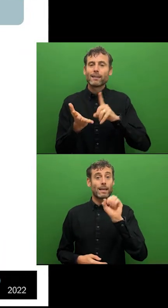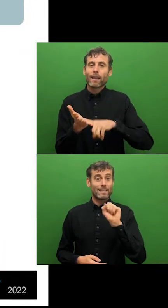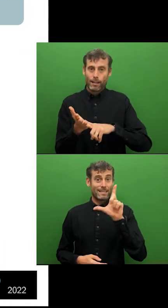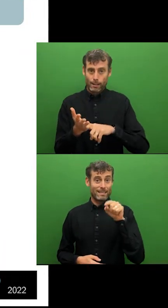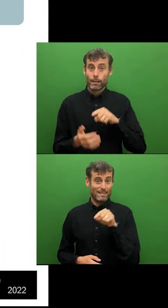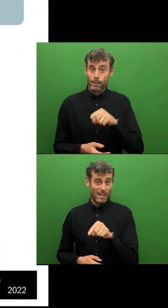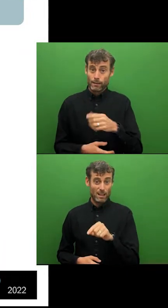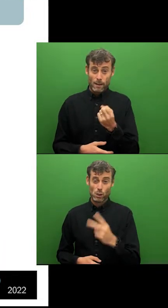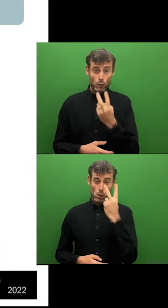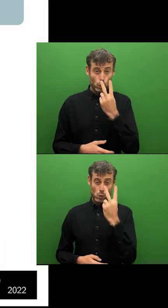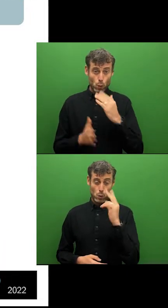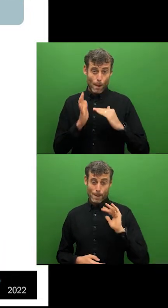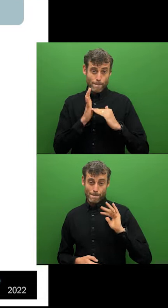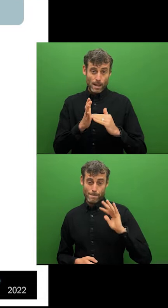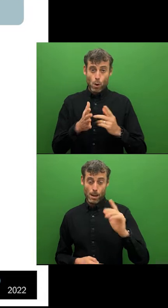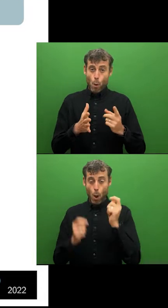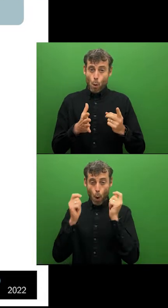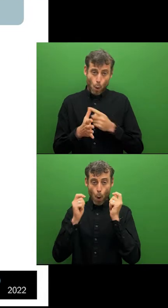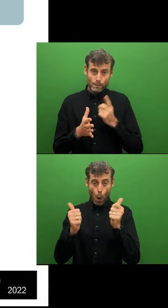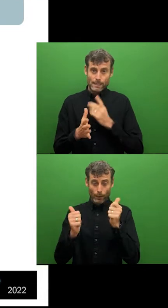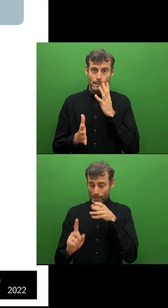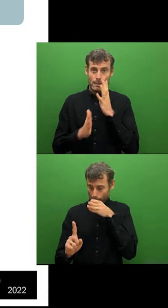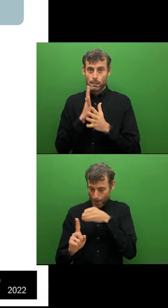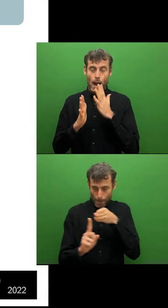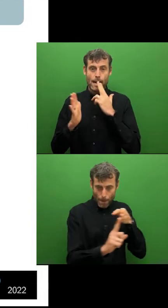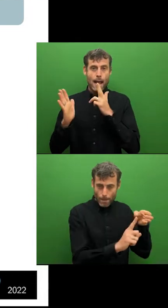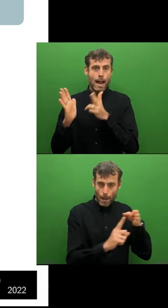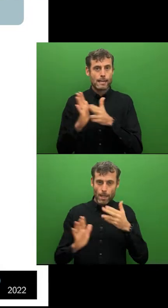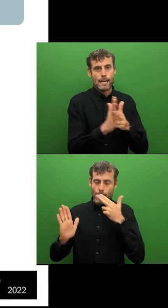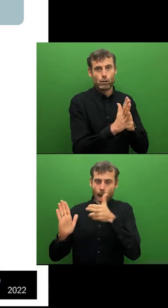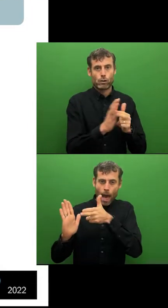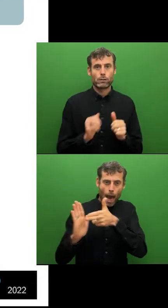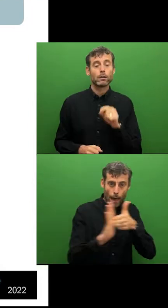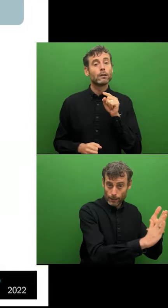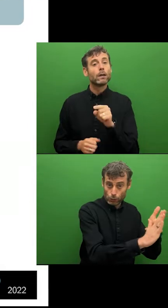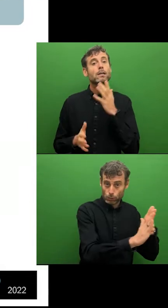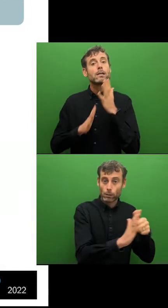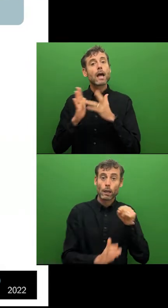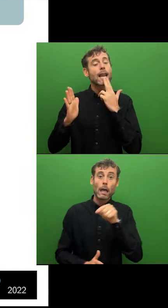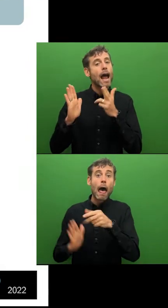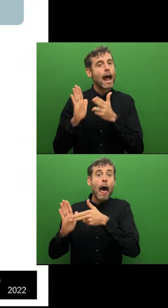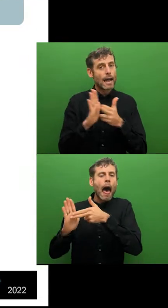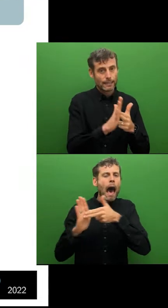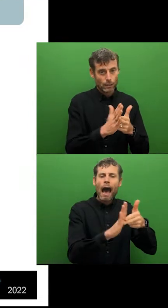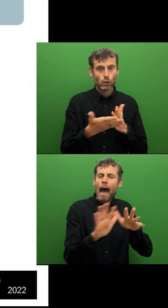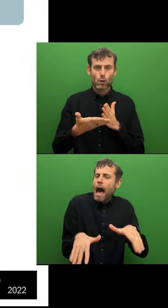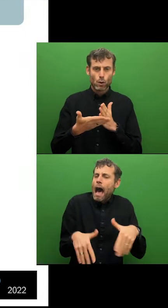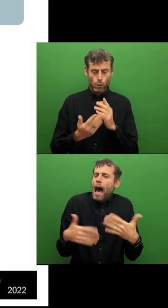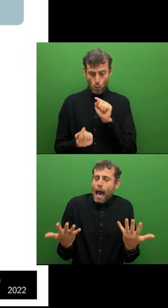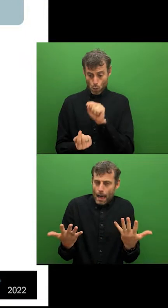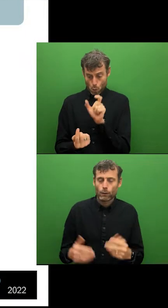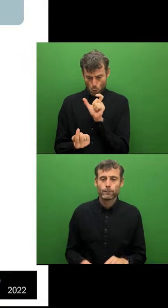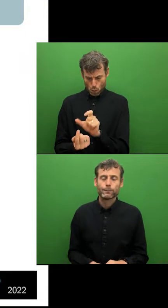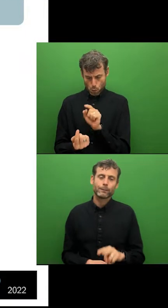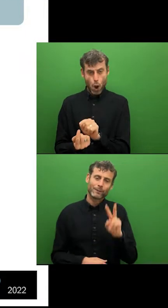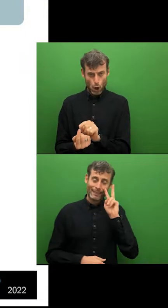BobSL is enriched by over 2 million automatic sign annotations. These sign annotations come from querying